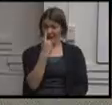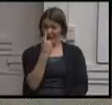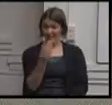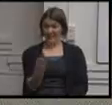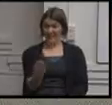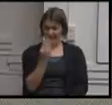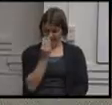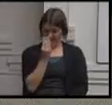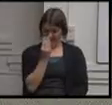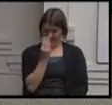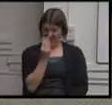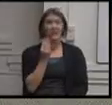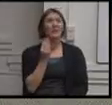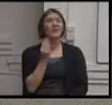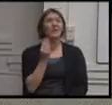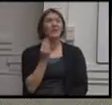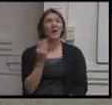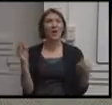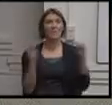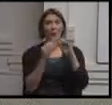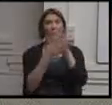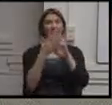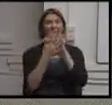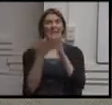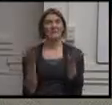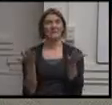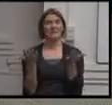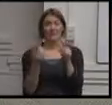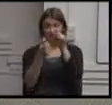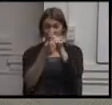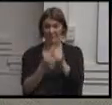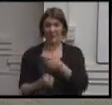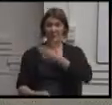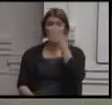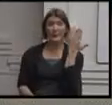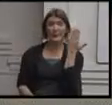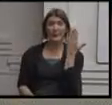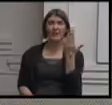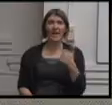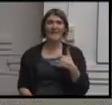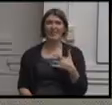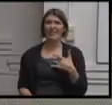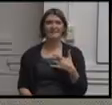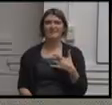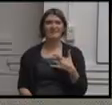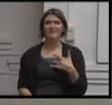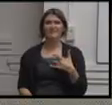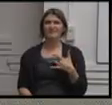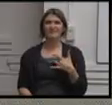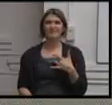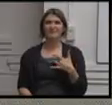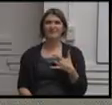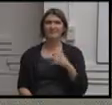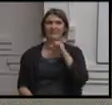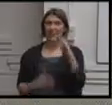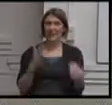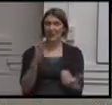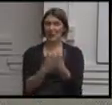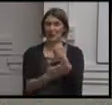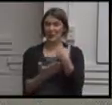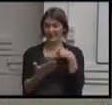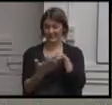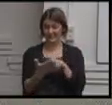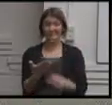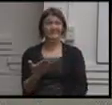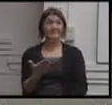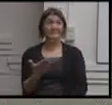less specific than the first time around. So to me, there's nothing new to it.